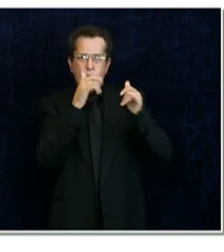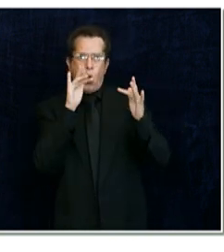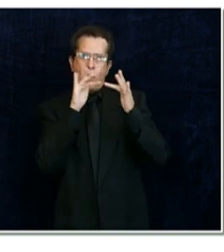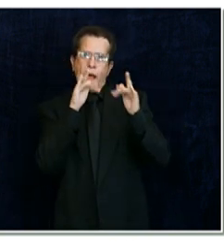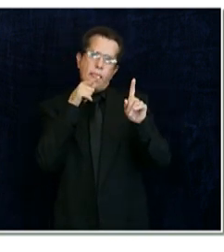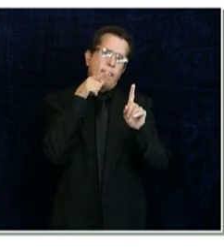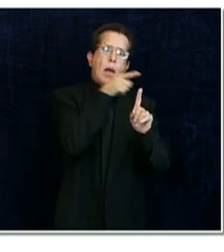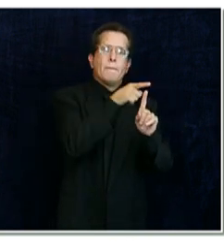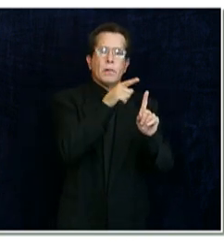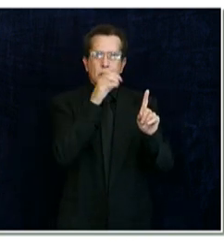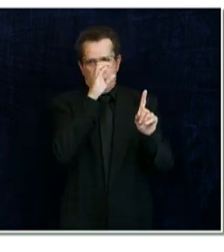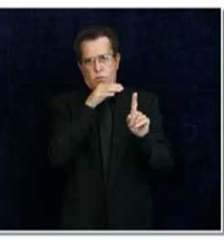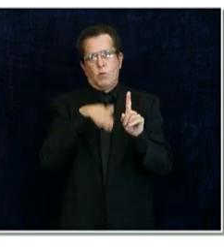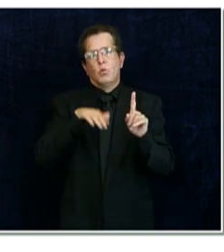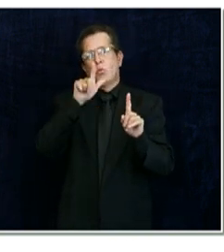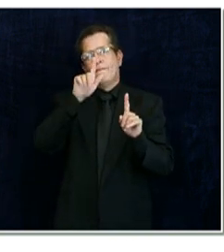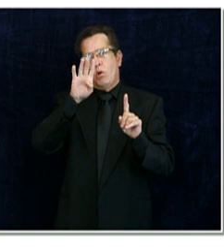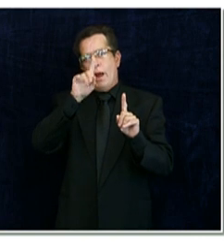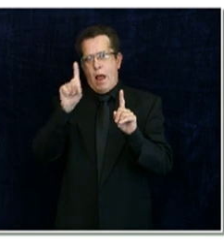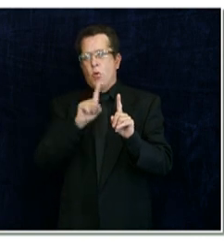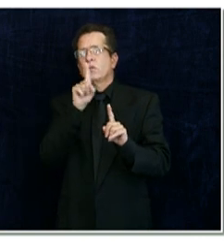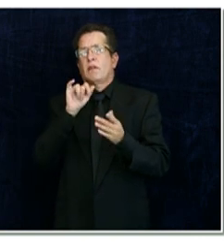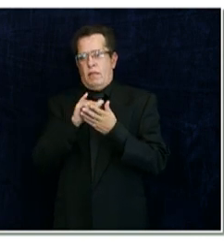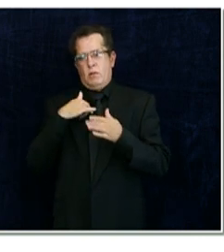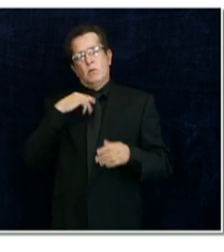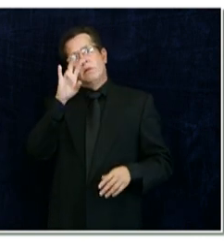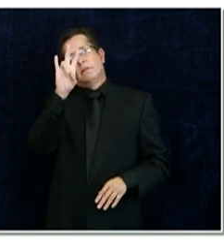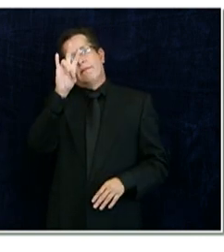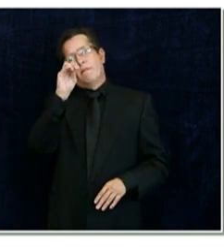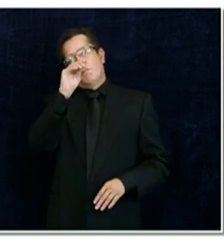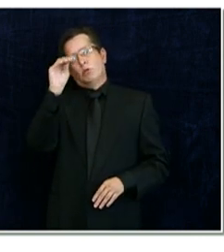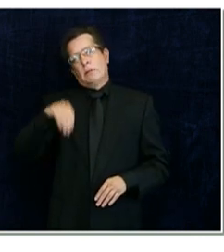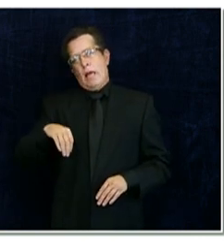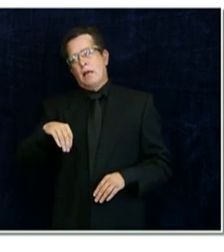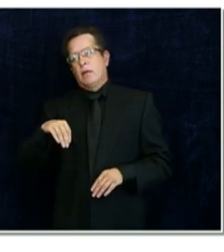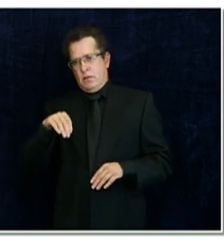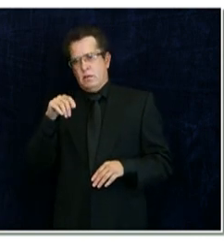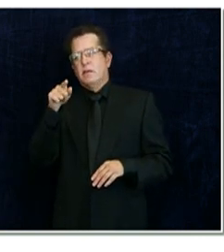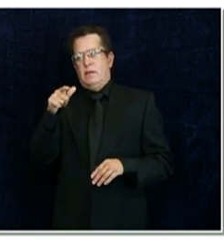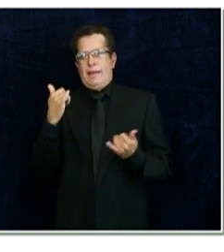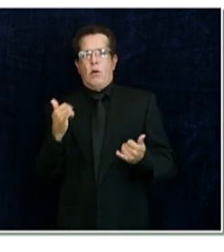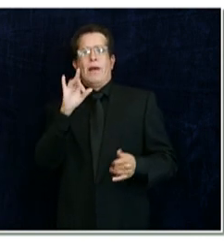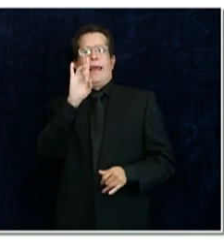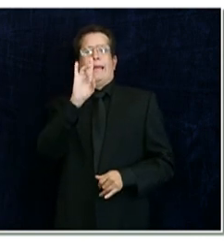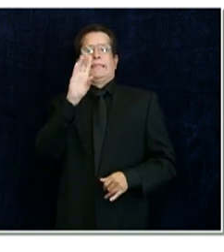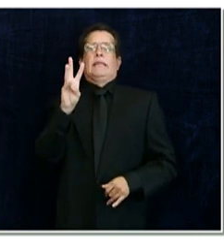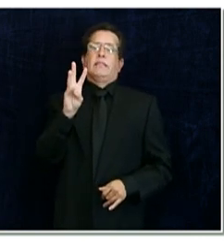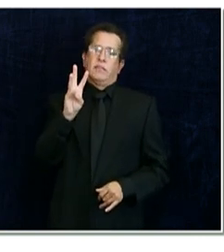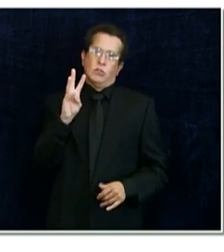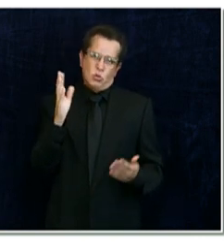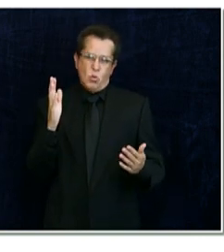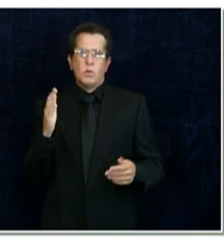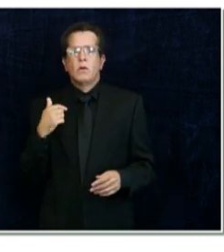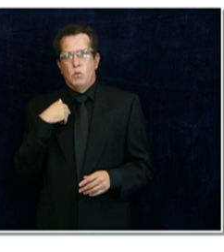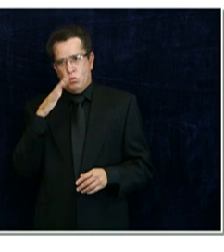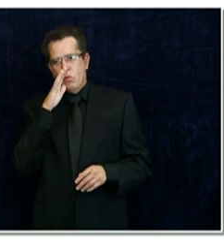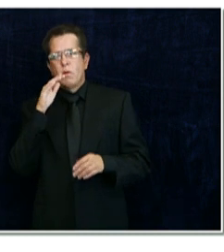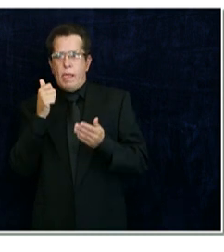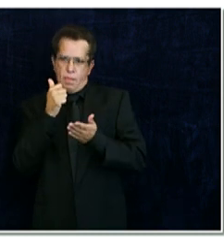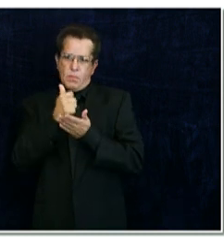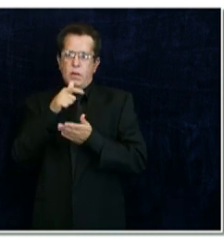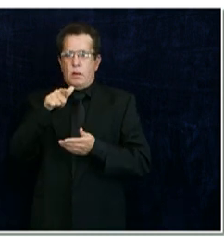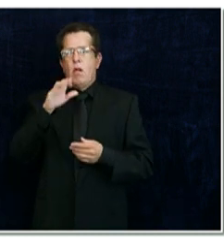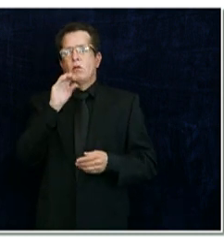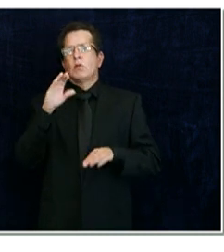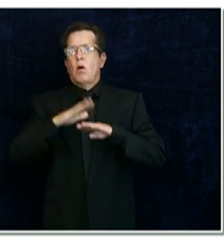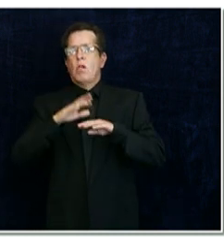track by is over 70%, which we meet. We're sitting at 86, and so we'll tighten that up a little bit. And then on the right side, you can see the